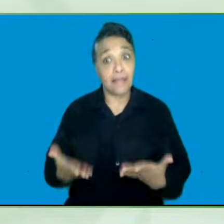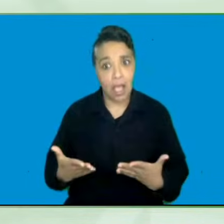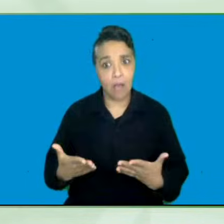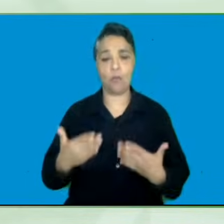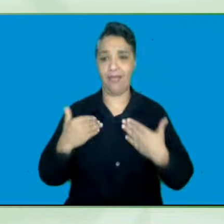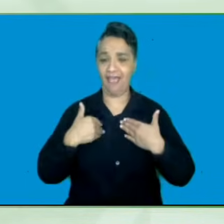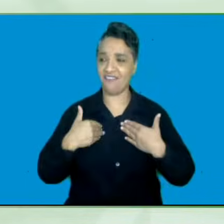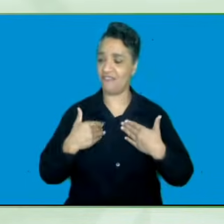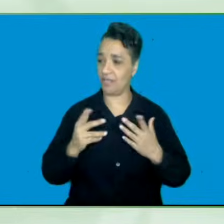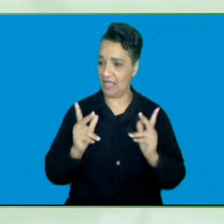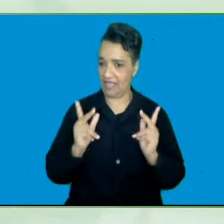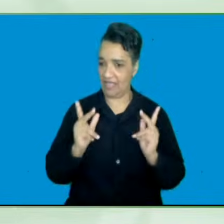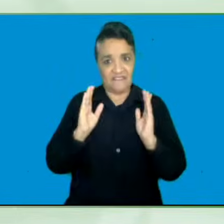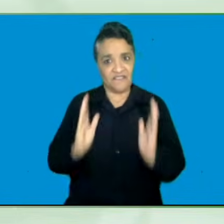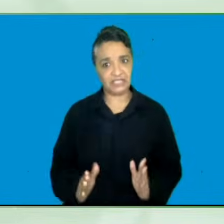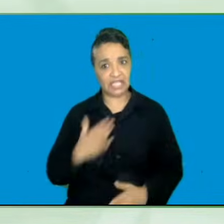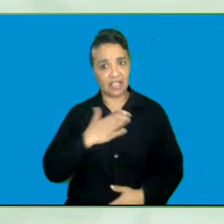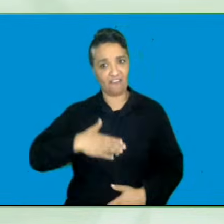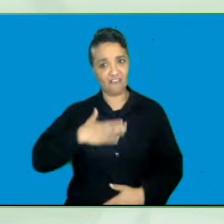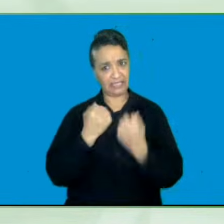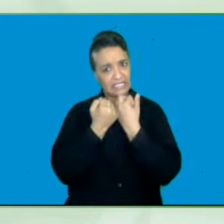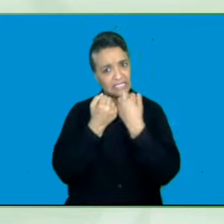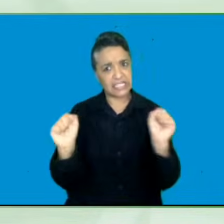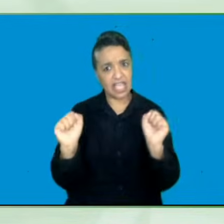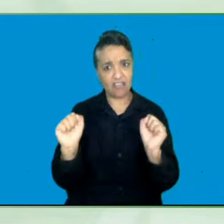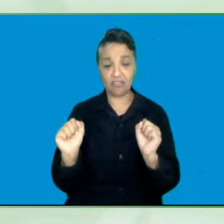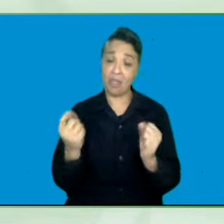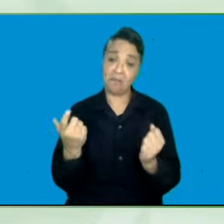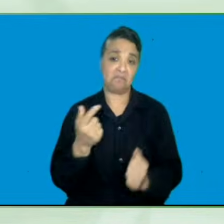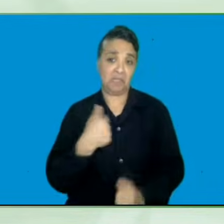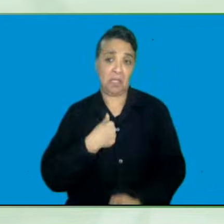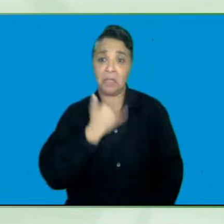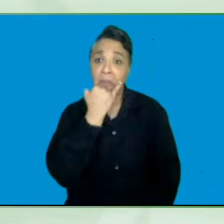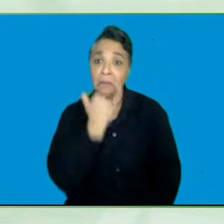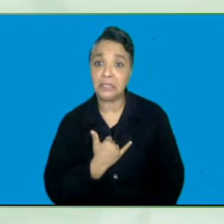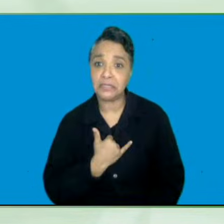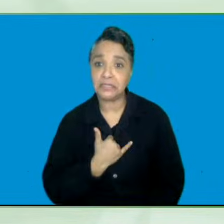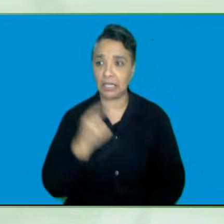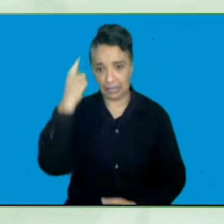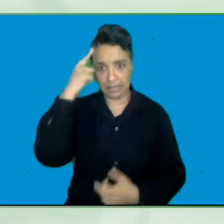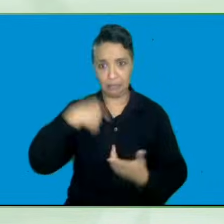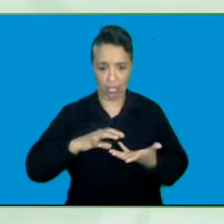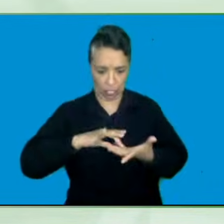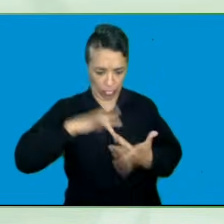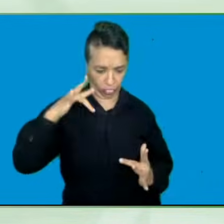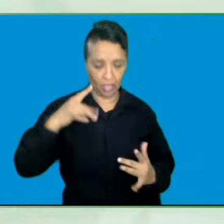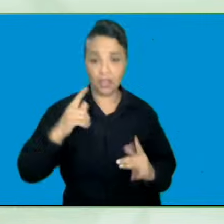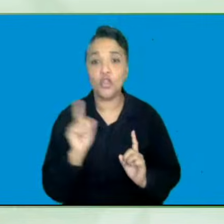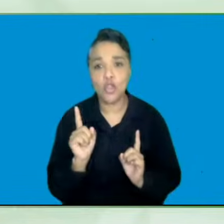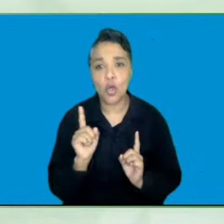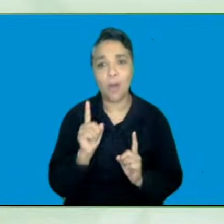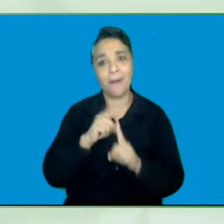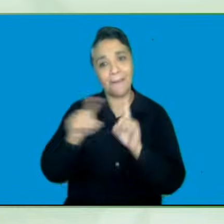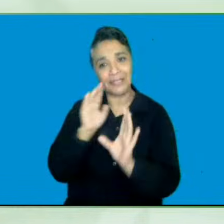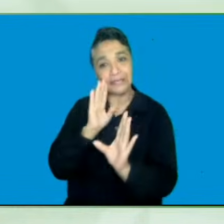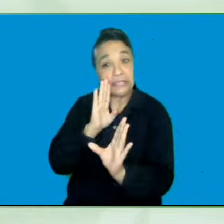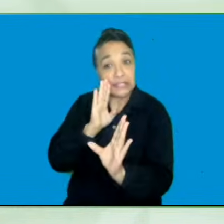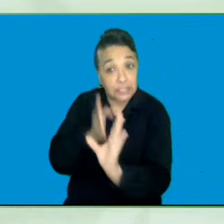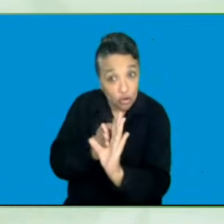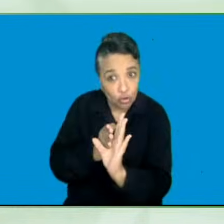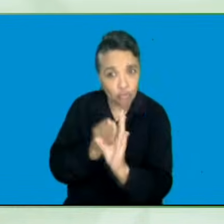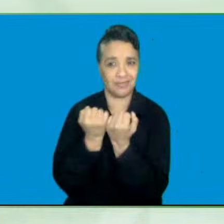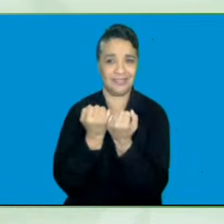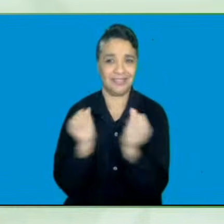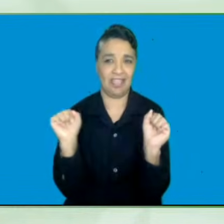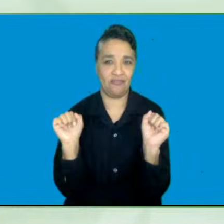physical safety that's important. So I mean, if you make a mistake, you're not injured, but it's actually also the psychological safety,